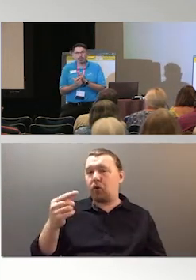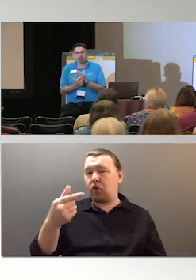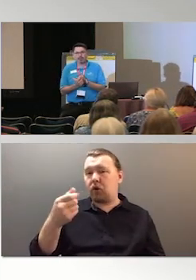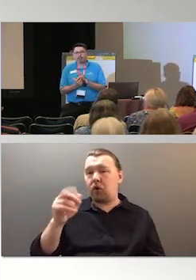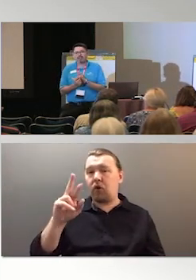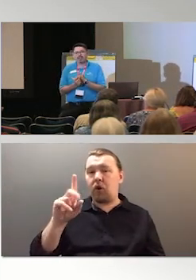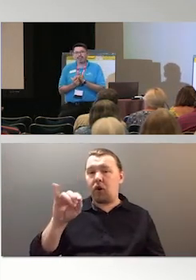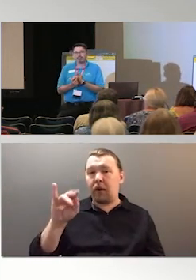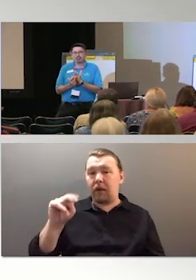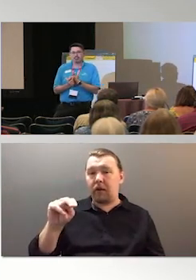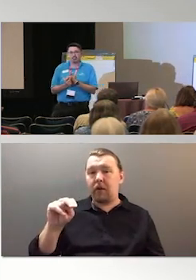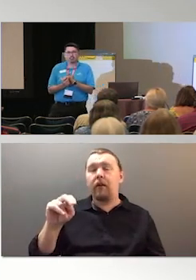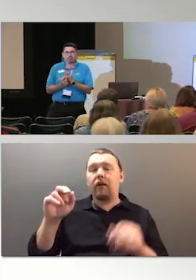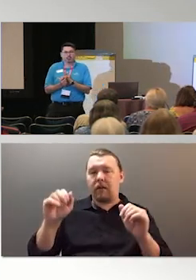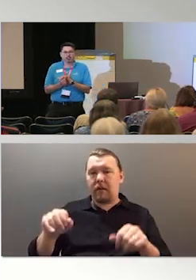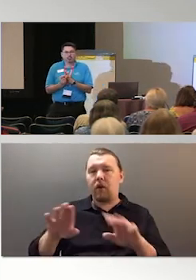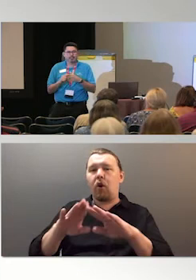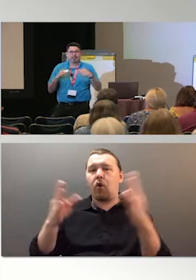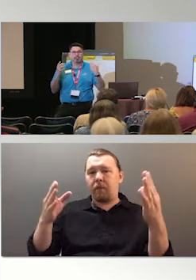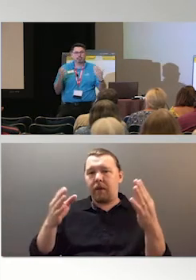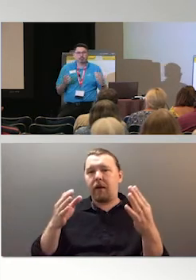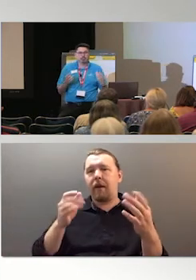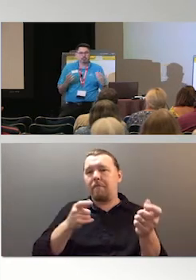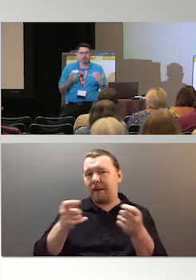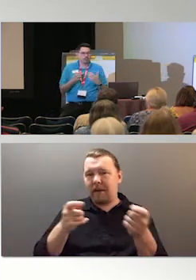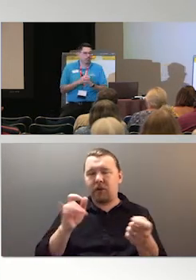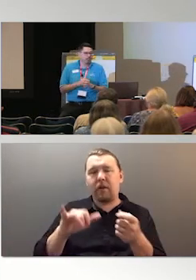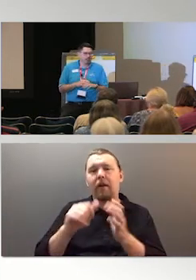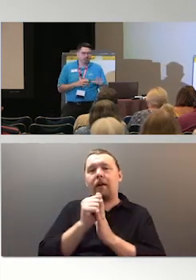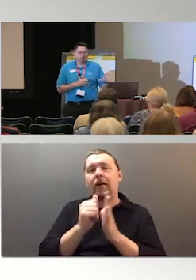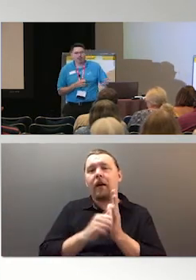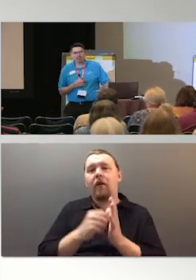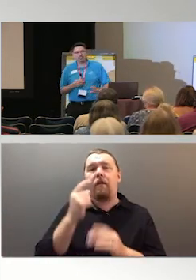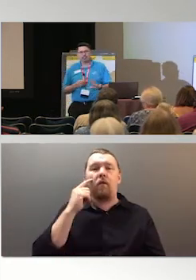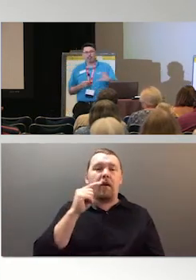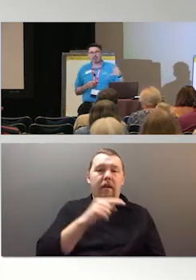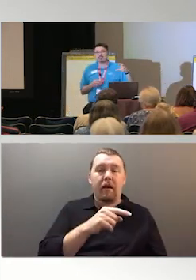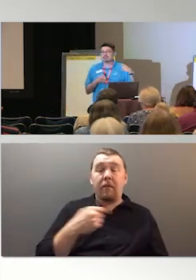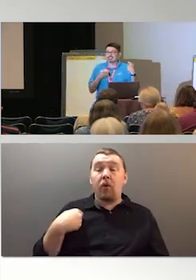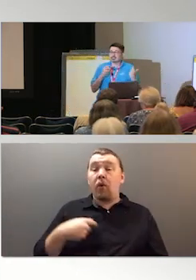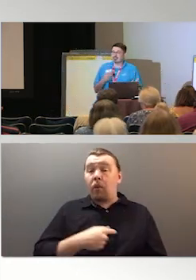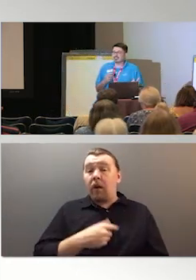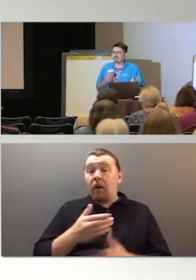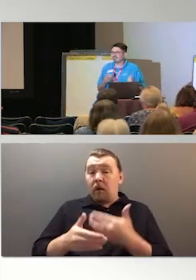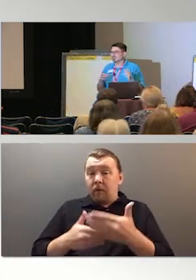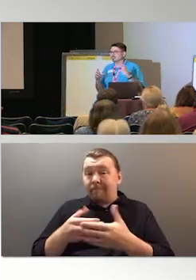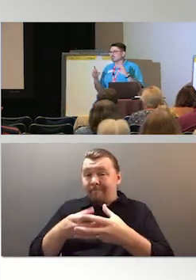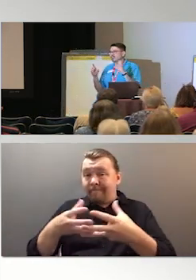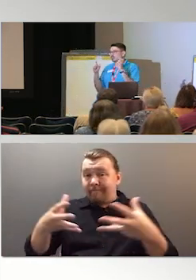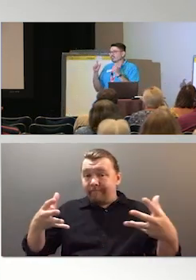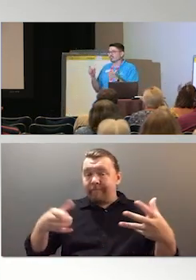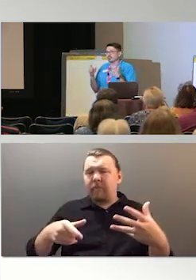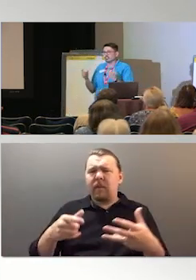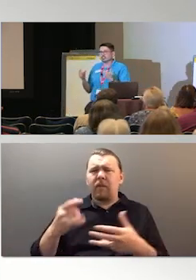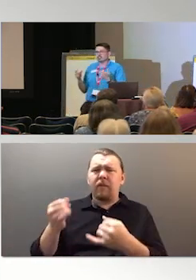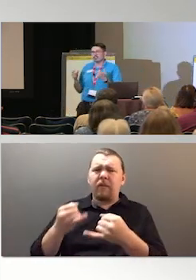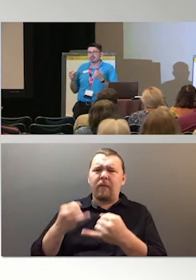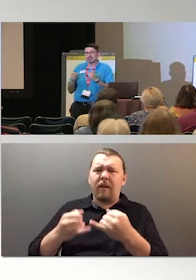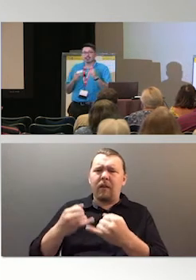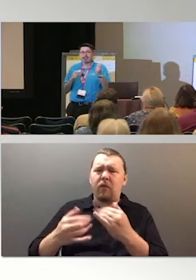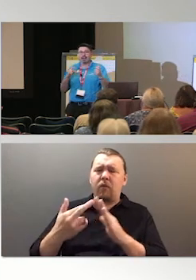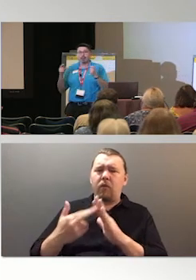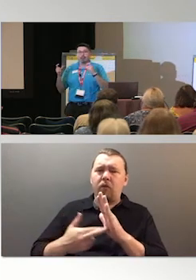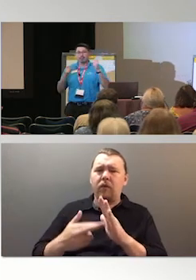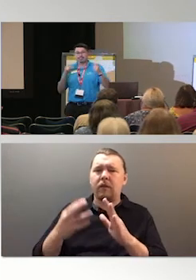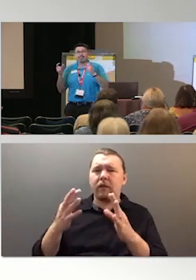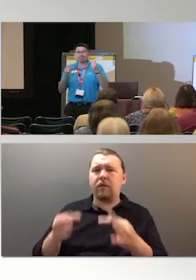open an account on behalf of the beneficiary and manage it before them. We're actually in the process of expanding this. There was final regulations that